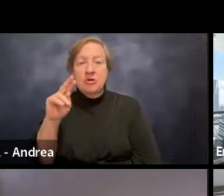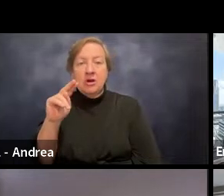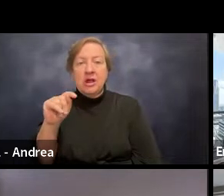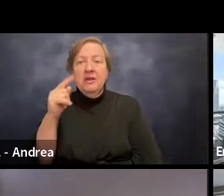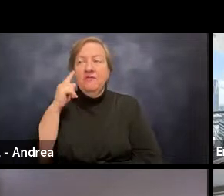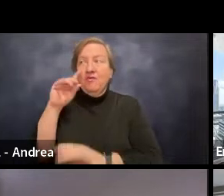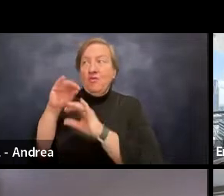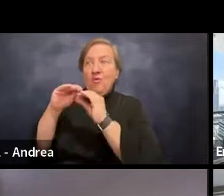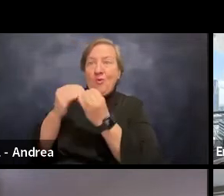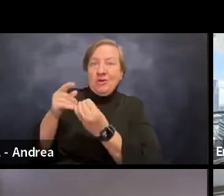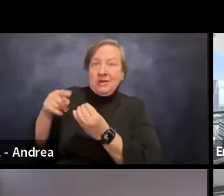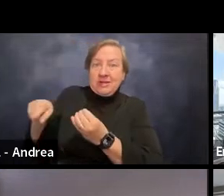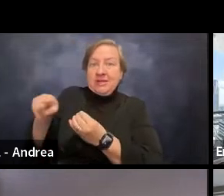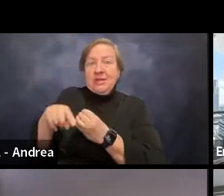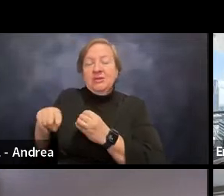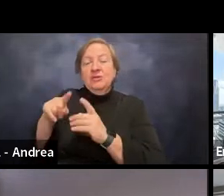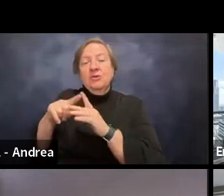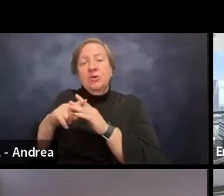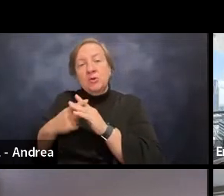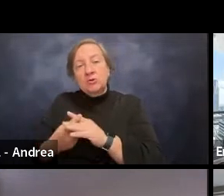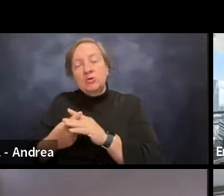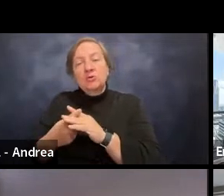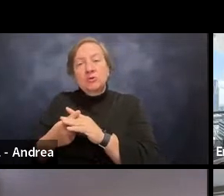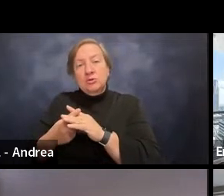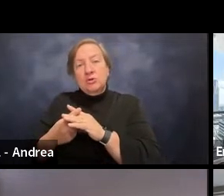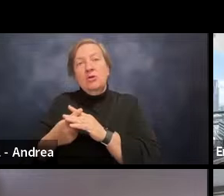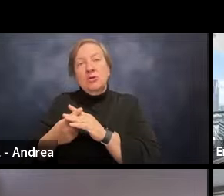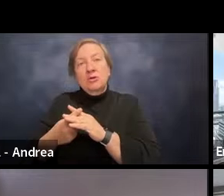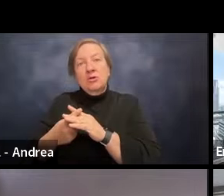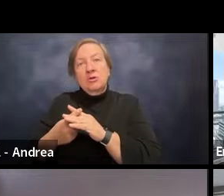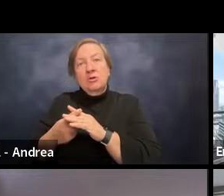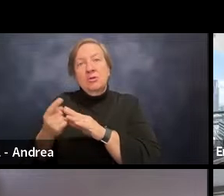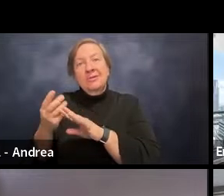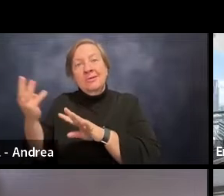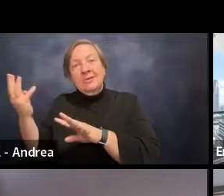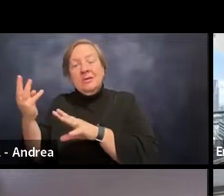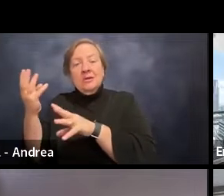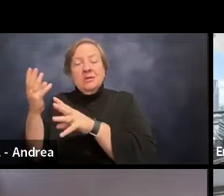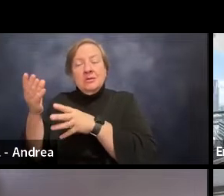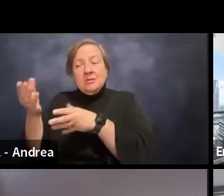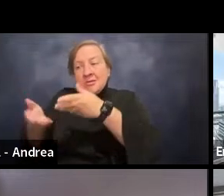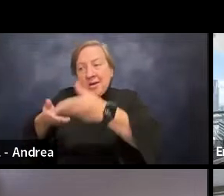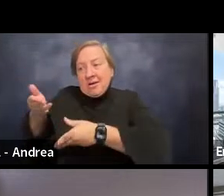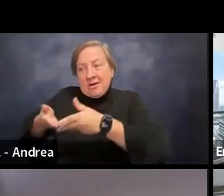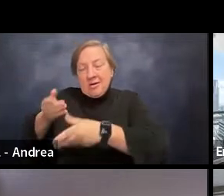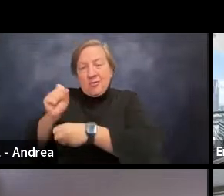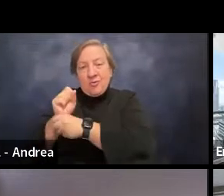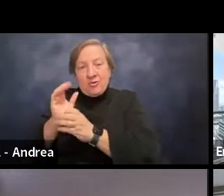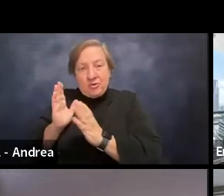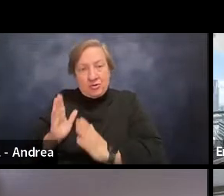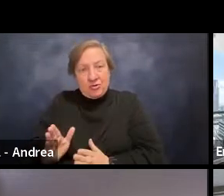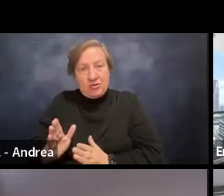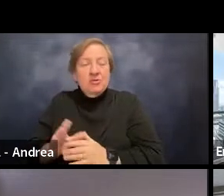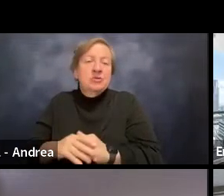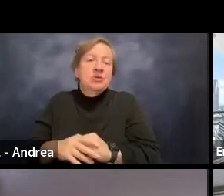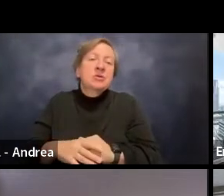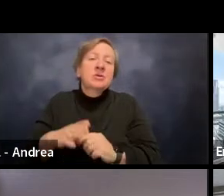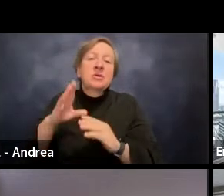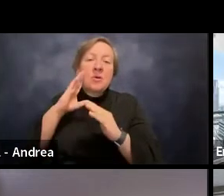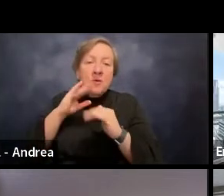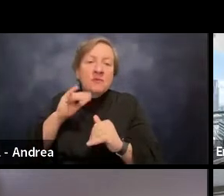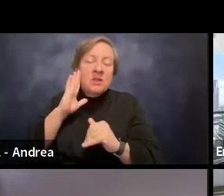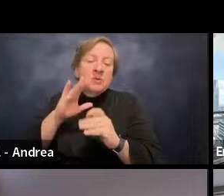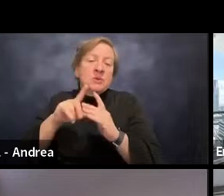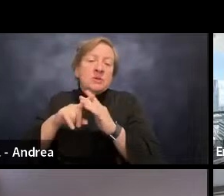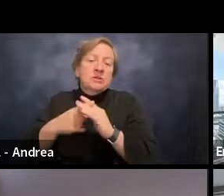organizations to start filling the pipeline for workforce. So hopefully we'll start